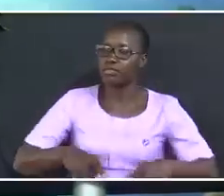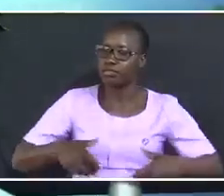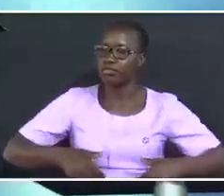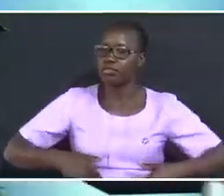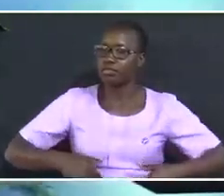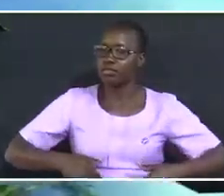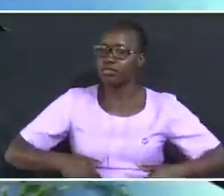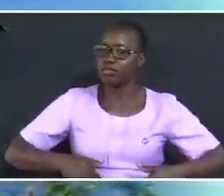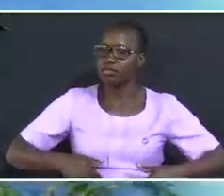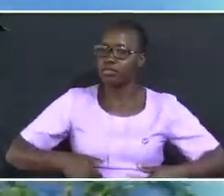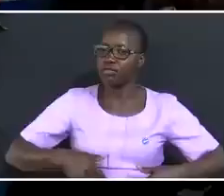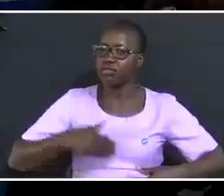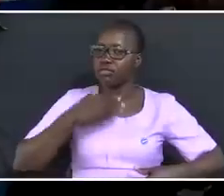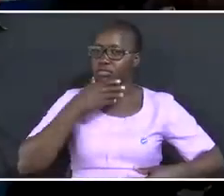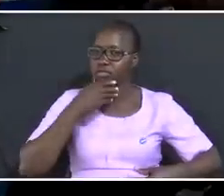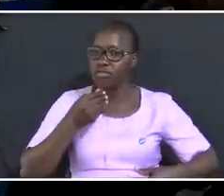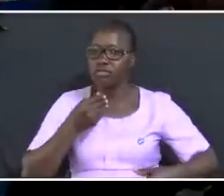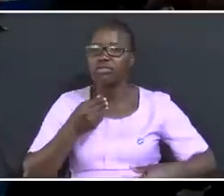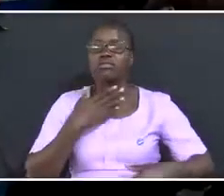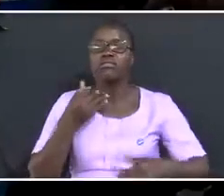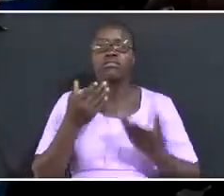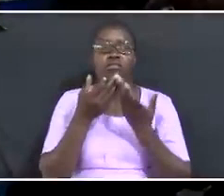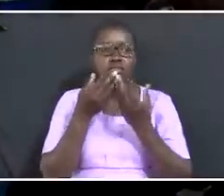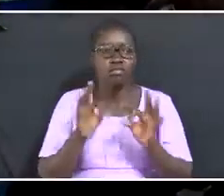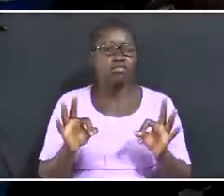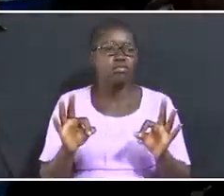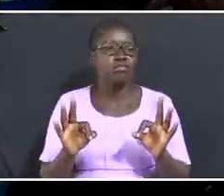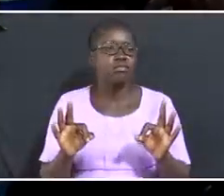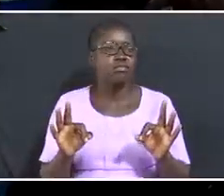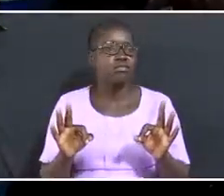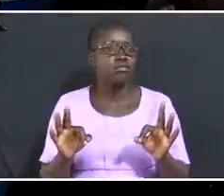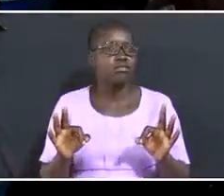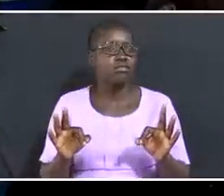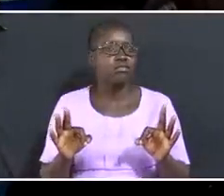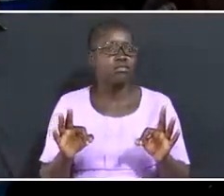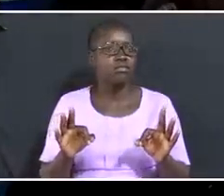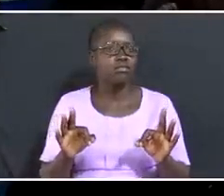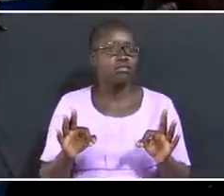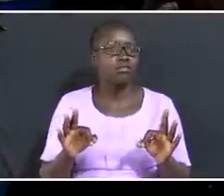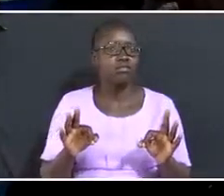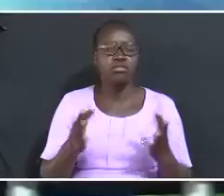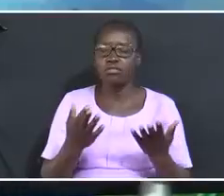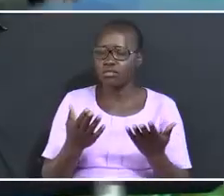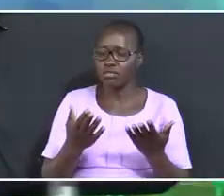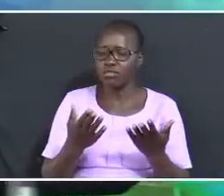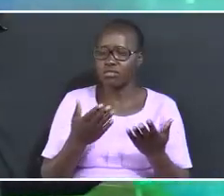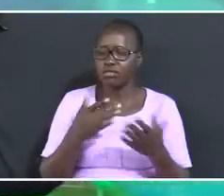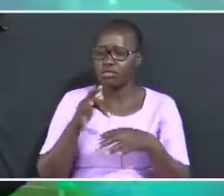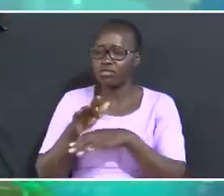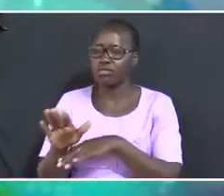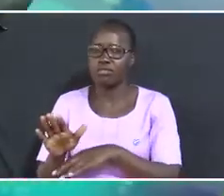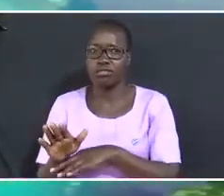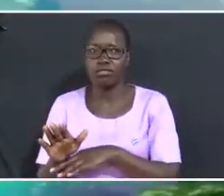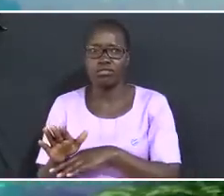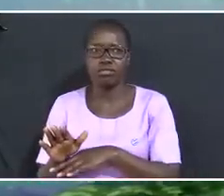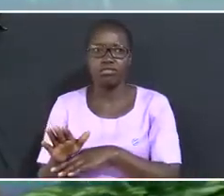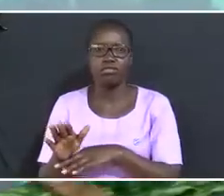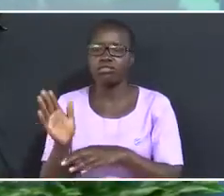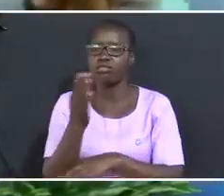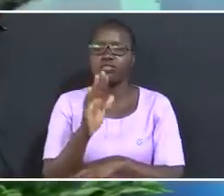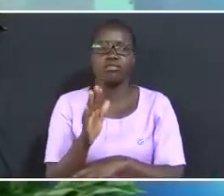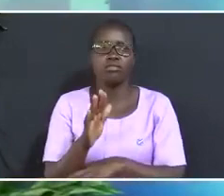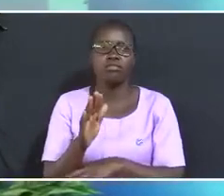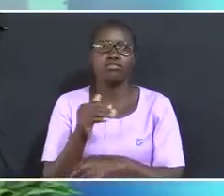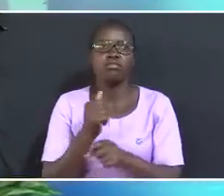Kenyatta announced we want freedom from colonialism, immobilized people, they went into the forests,